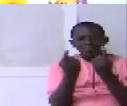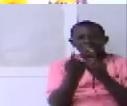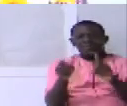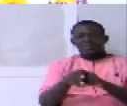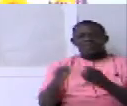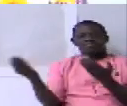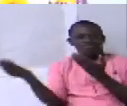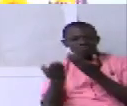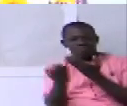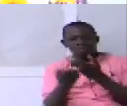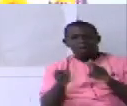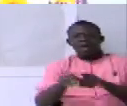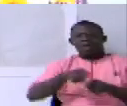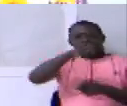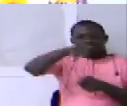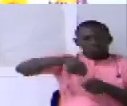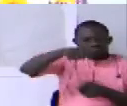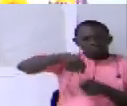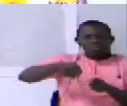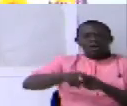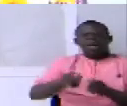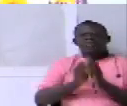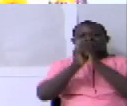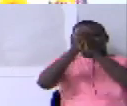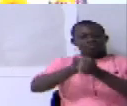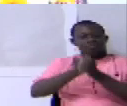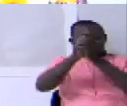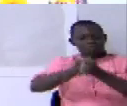cutlasses, hoes, axe. You will give them all.